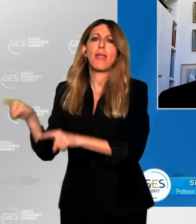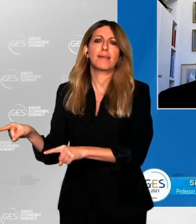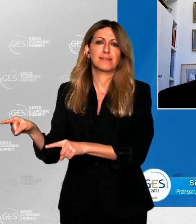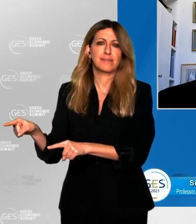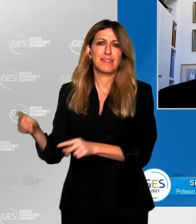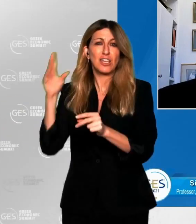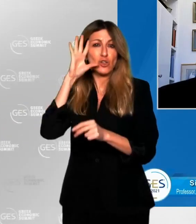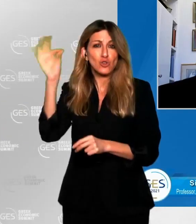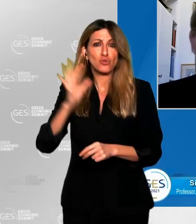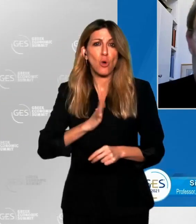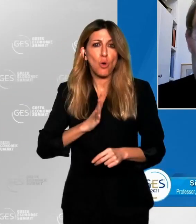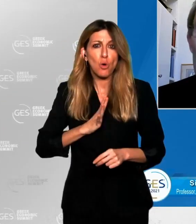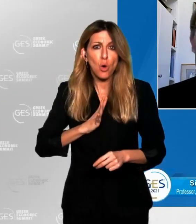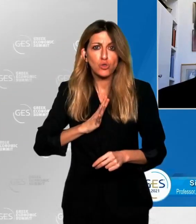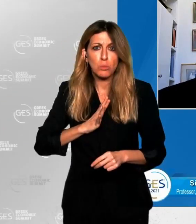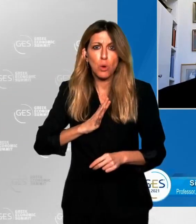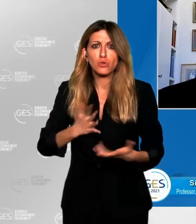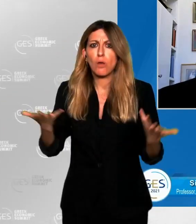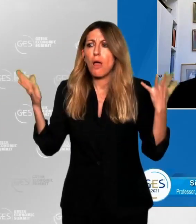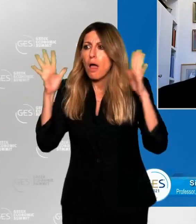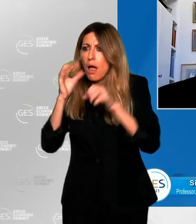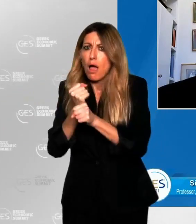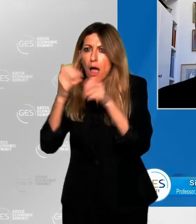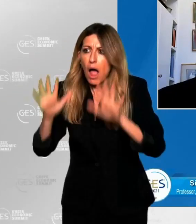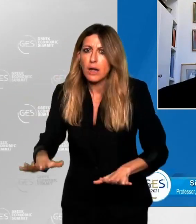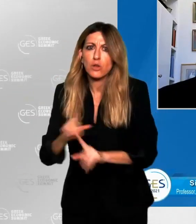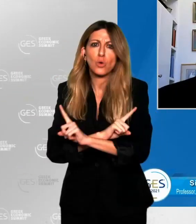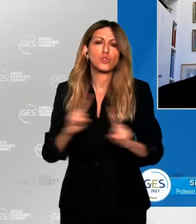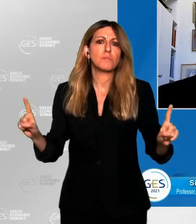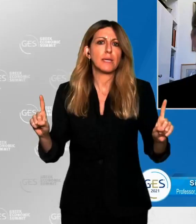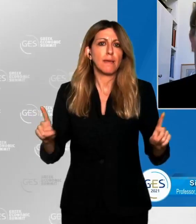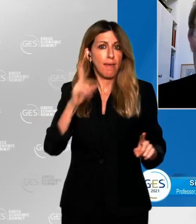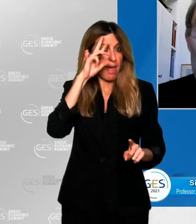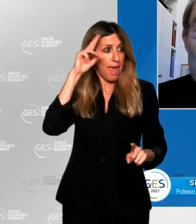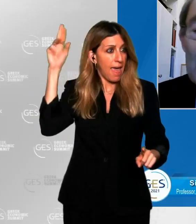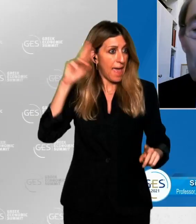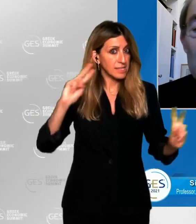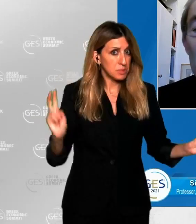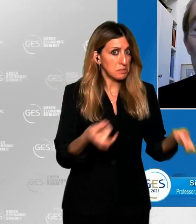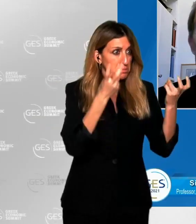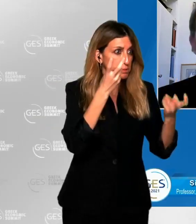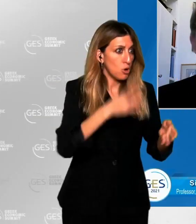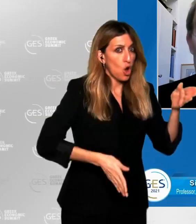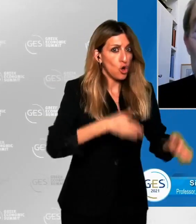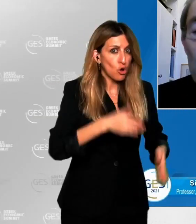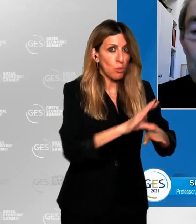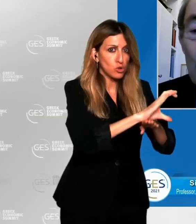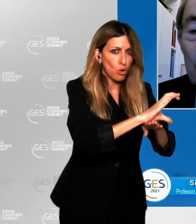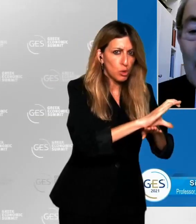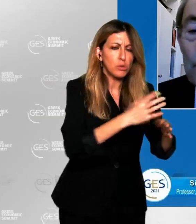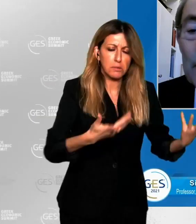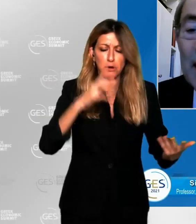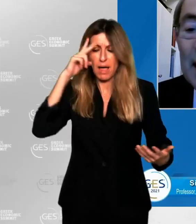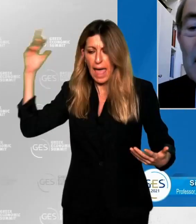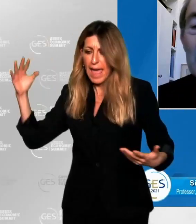I think we will succeed if you look at history, because if you look back at employment and unemployment rates in advanced countries, they've remained